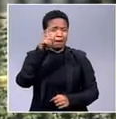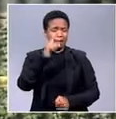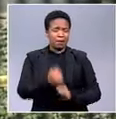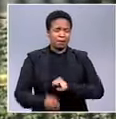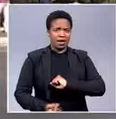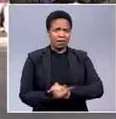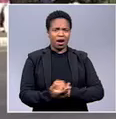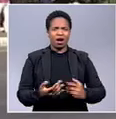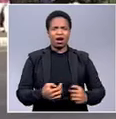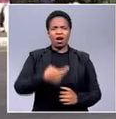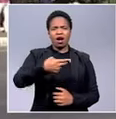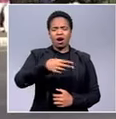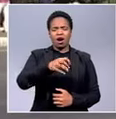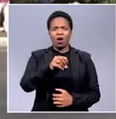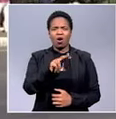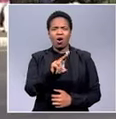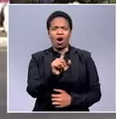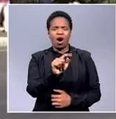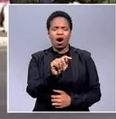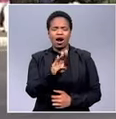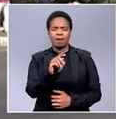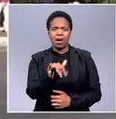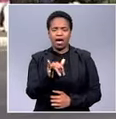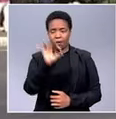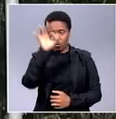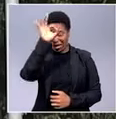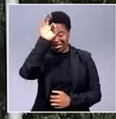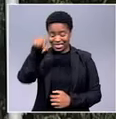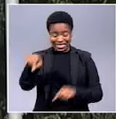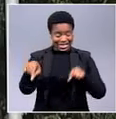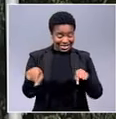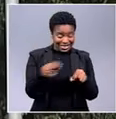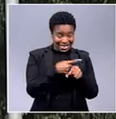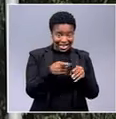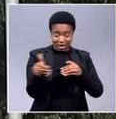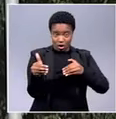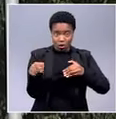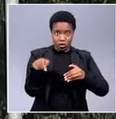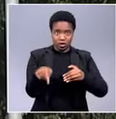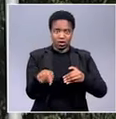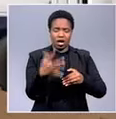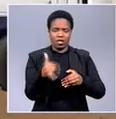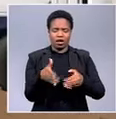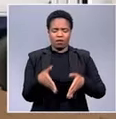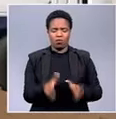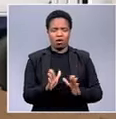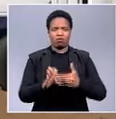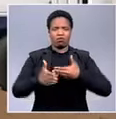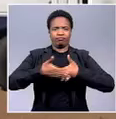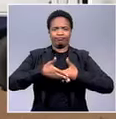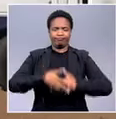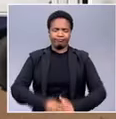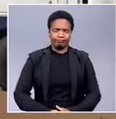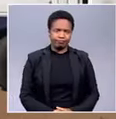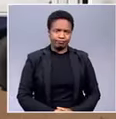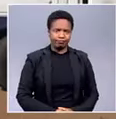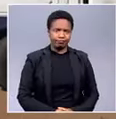the incident happened next to the Hout Bay police station. Later in the day, taxi operators blockaded roads in the area.